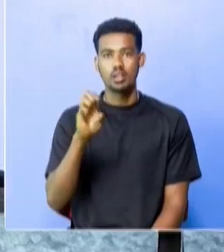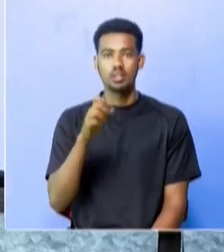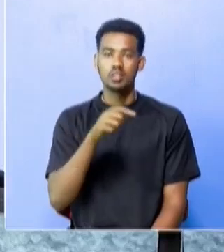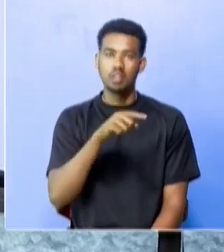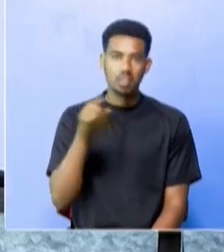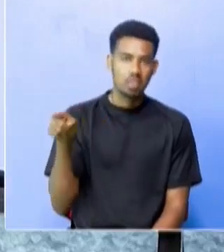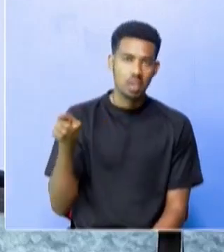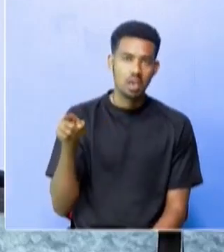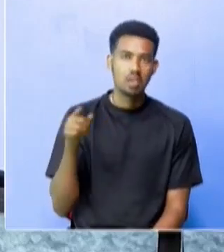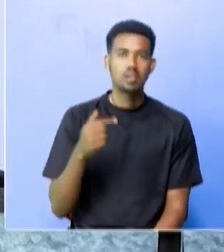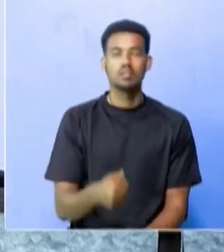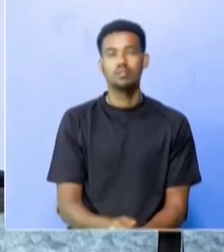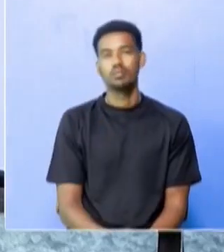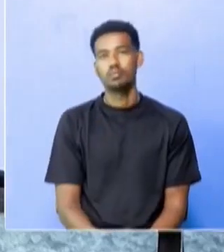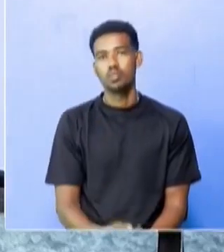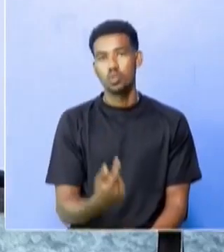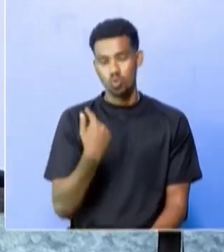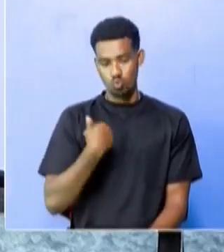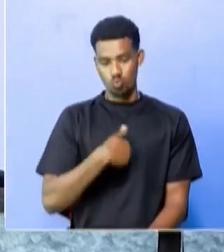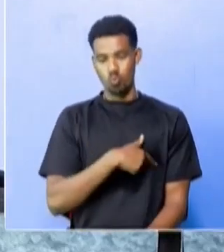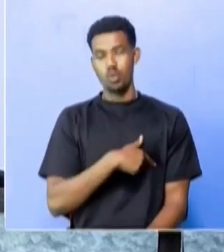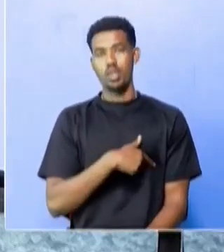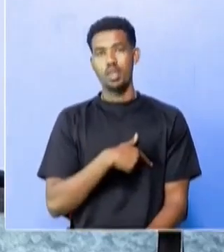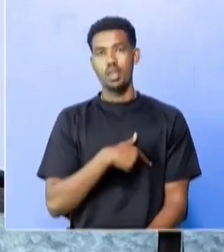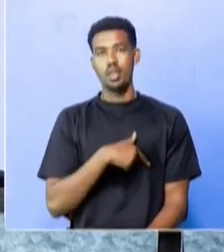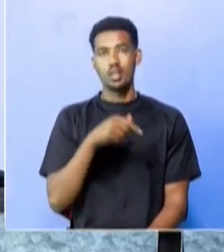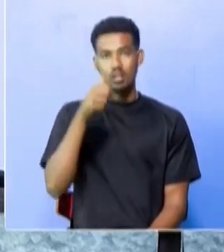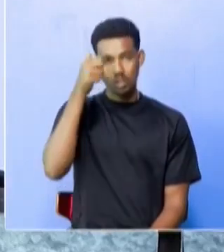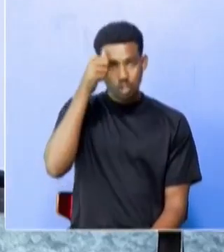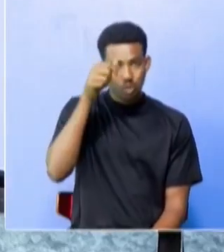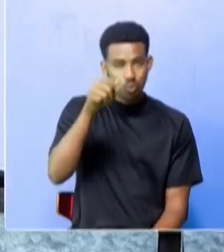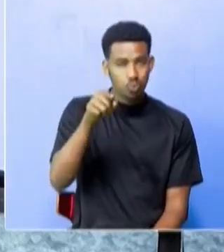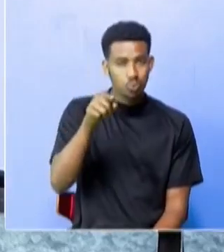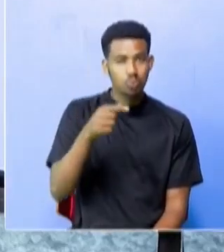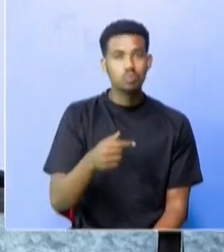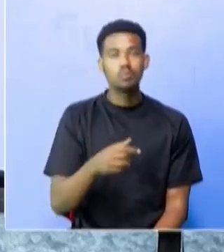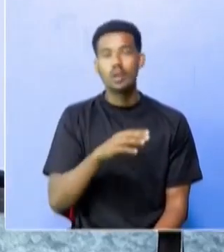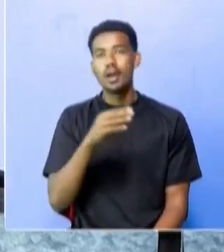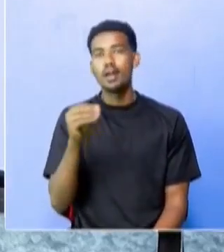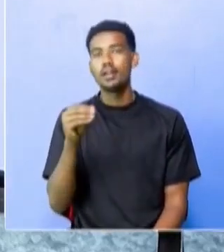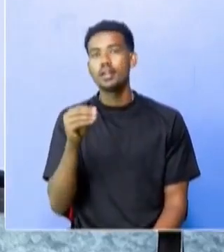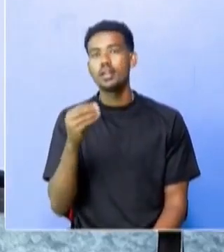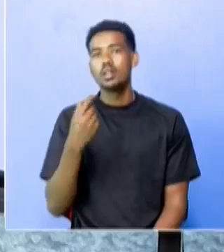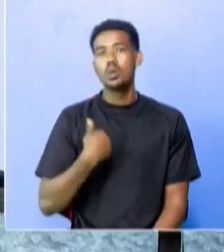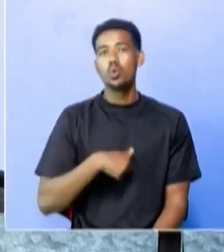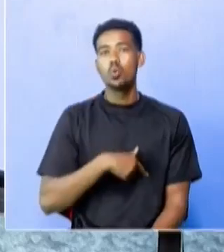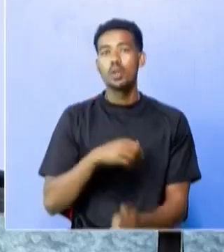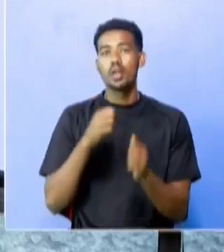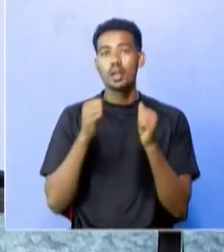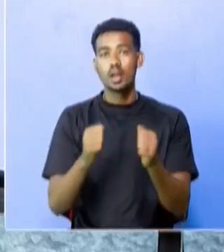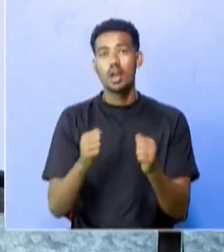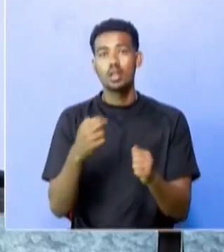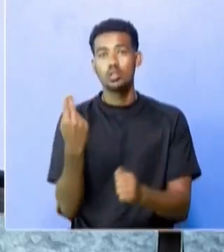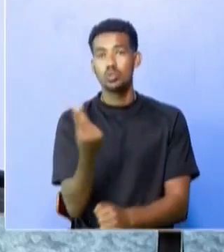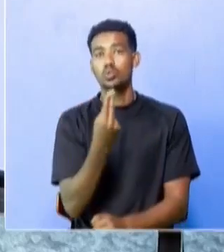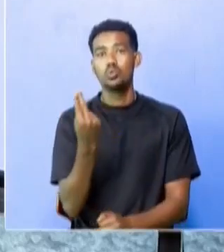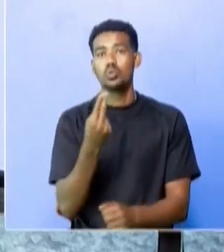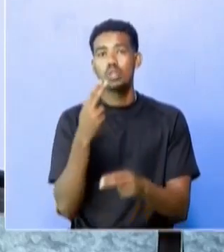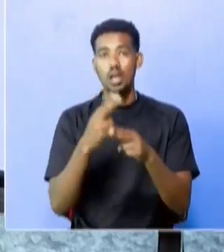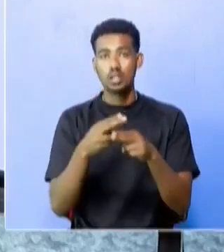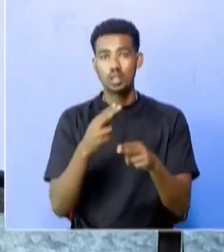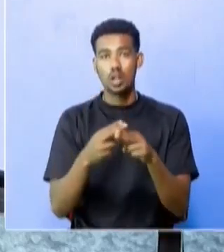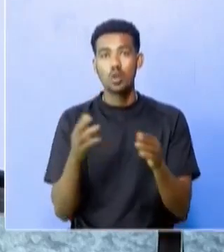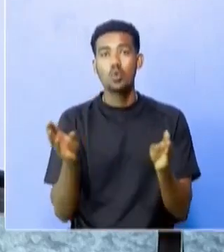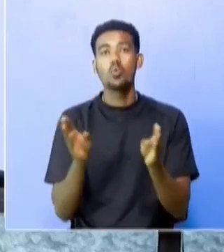they are, we are, you are. And also you can use as a noun